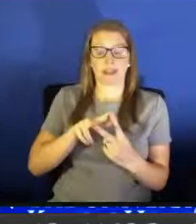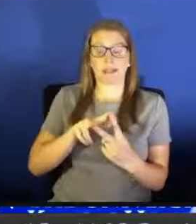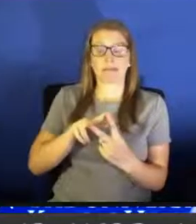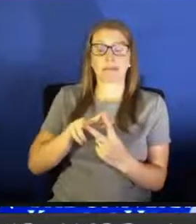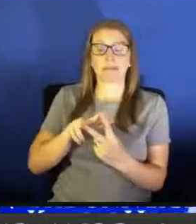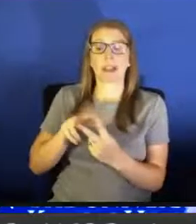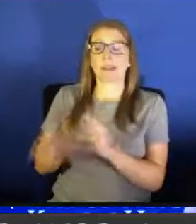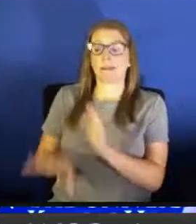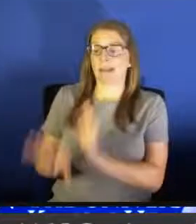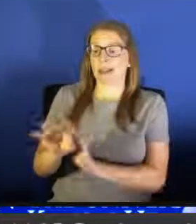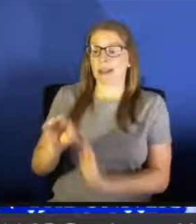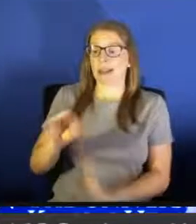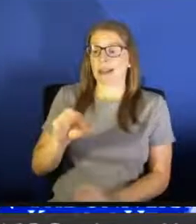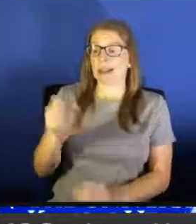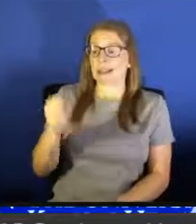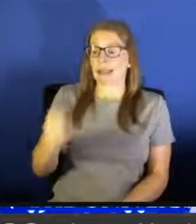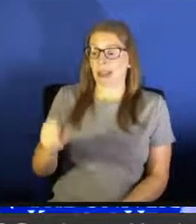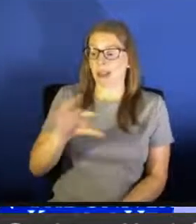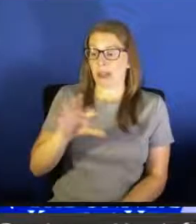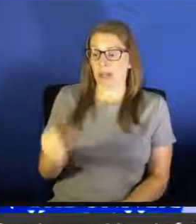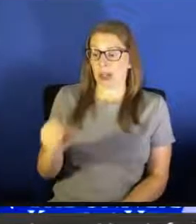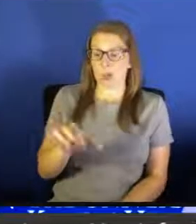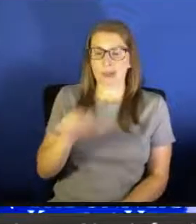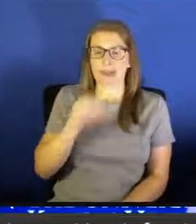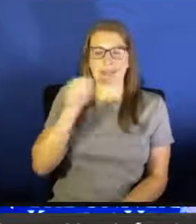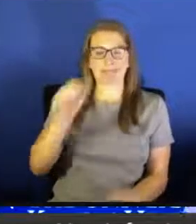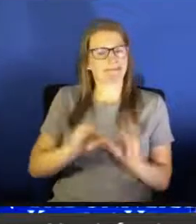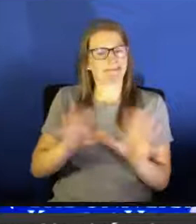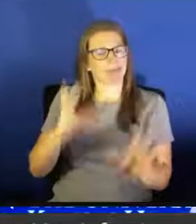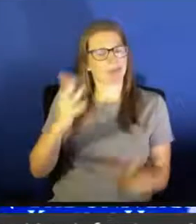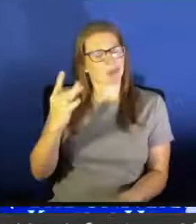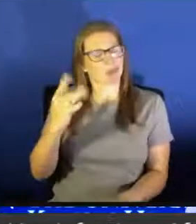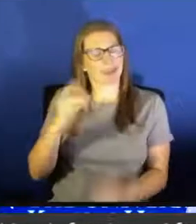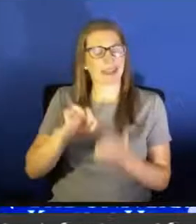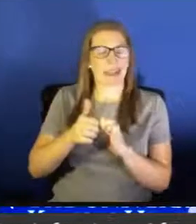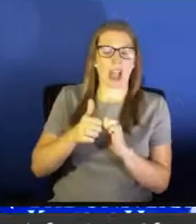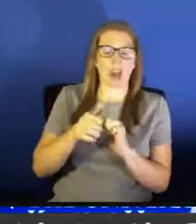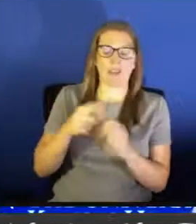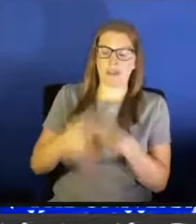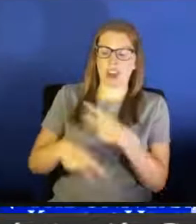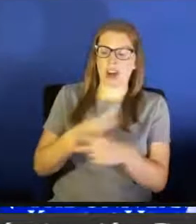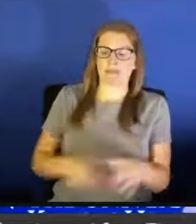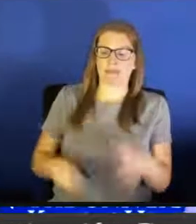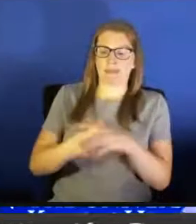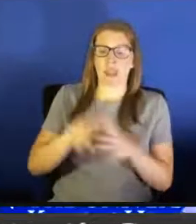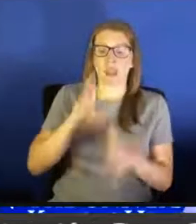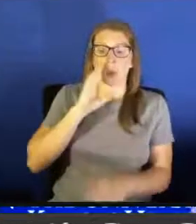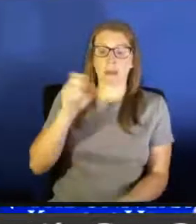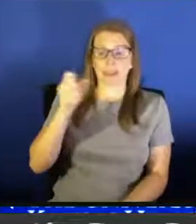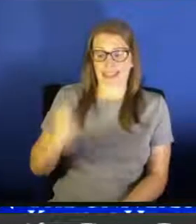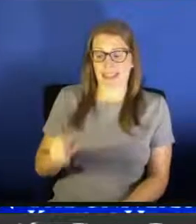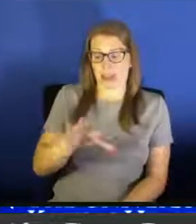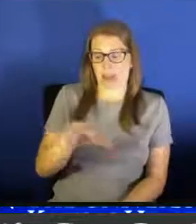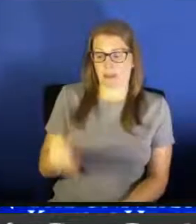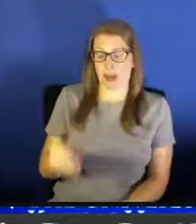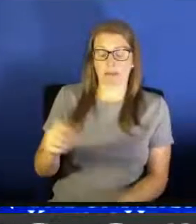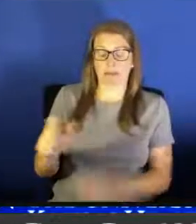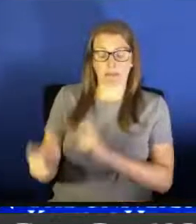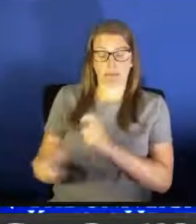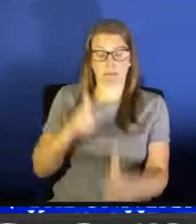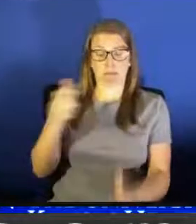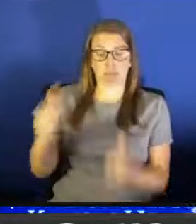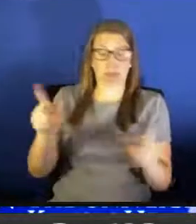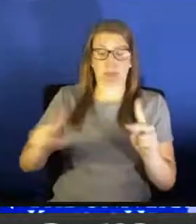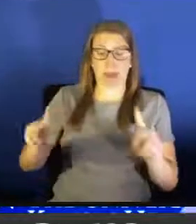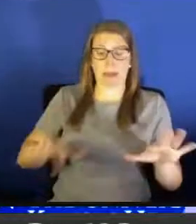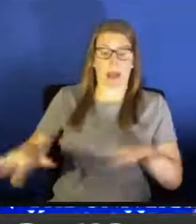well. Unclear exactly why and how. We know that variants arise. We know that South Africa has a huge population that is